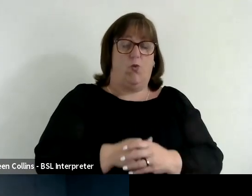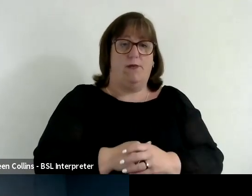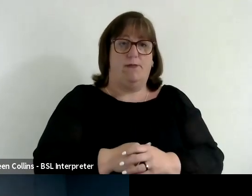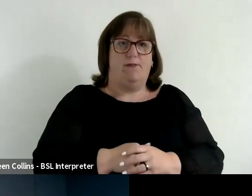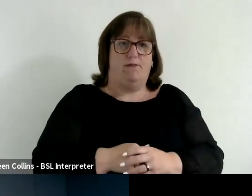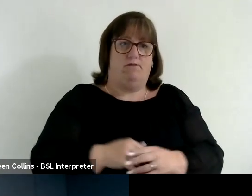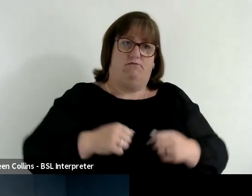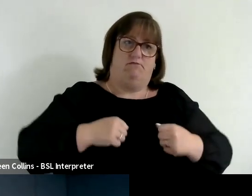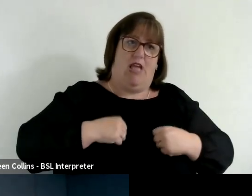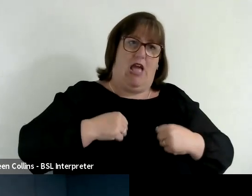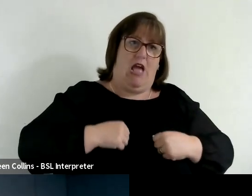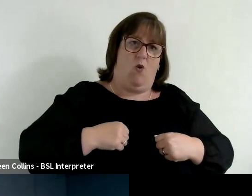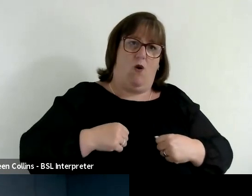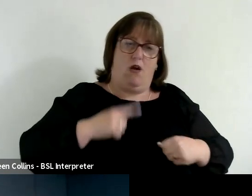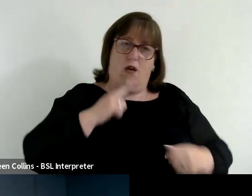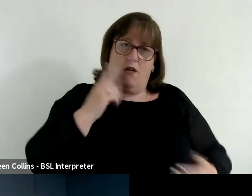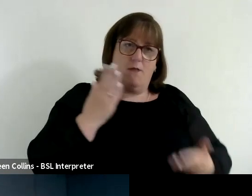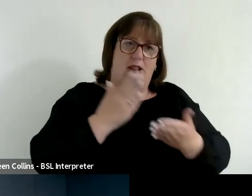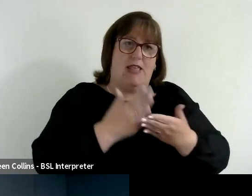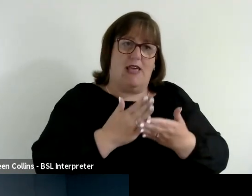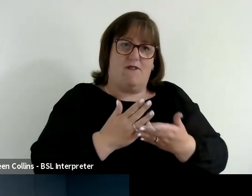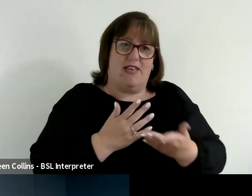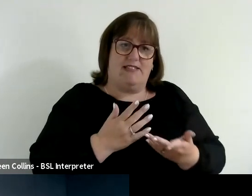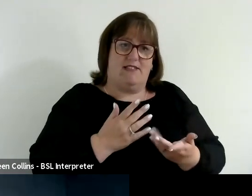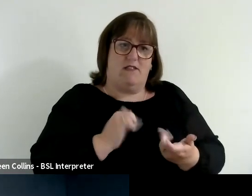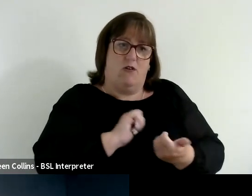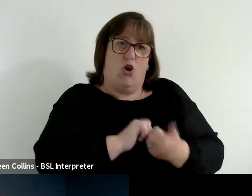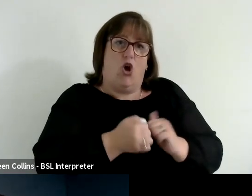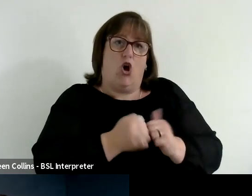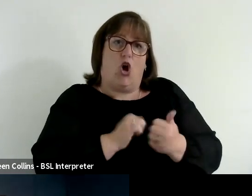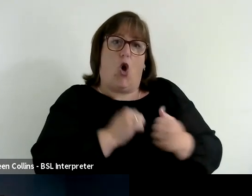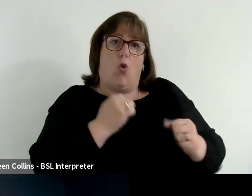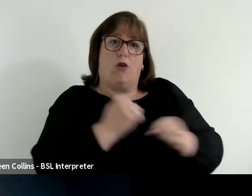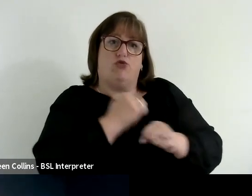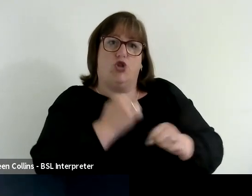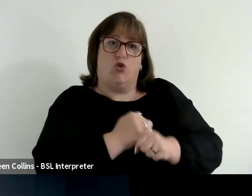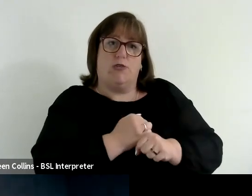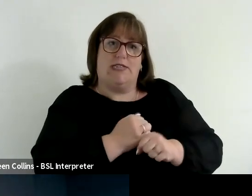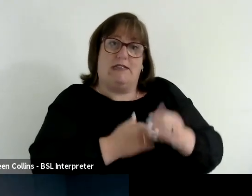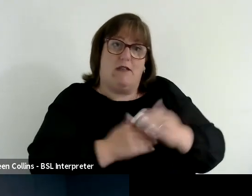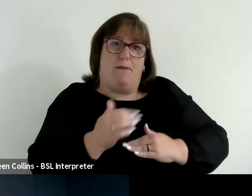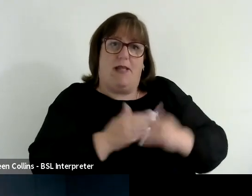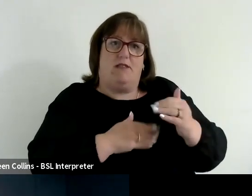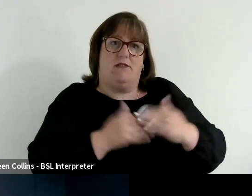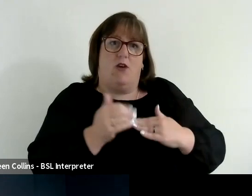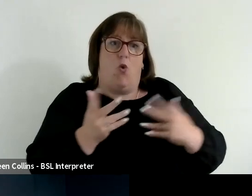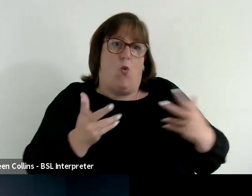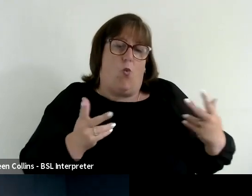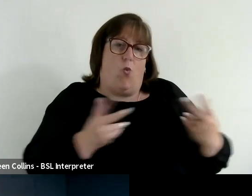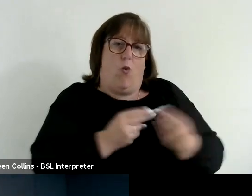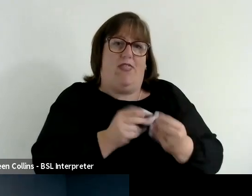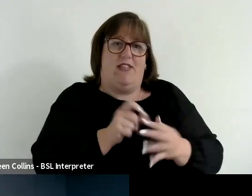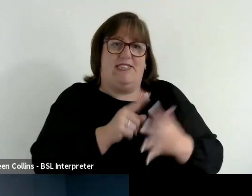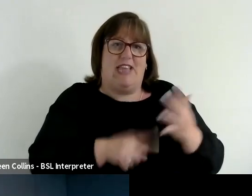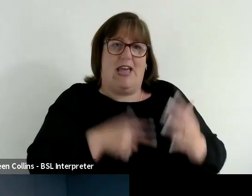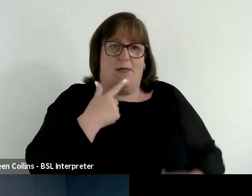ethos behind the Hive is that it's co-produced, so it's built with disabled people and for disabled people. So it's not us assuming